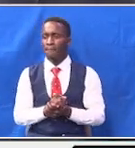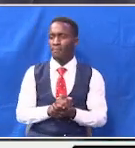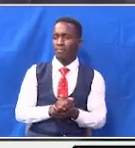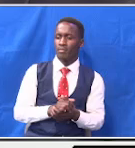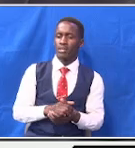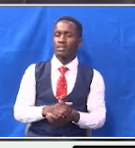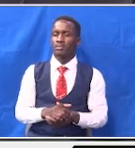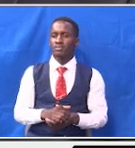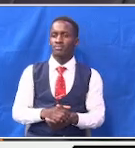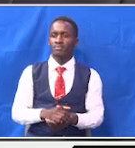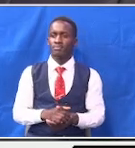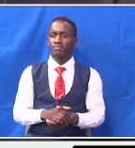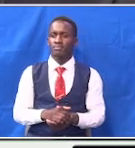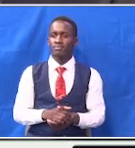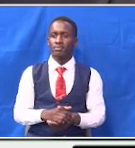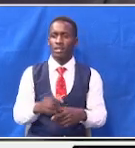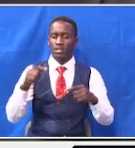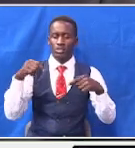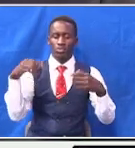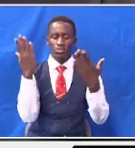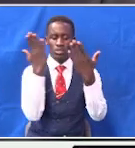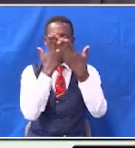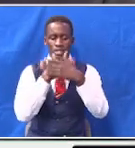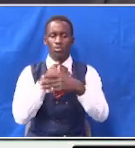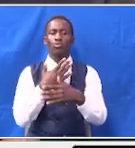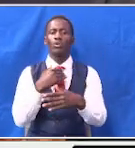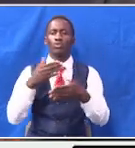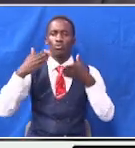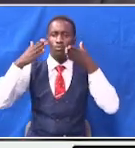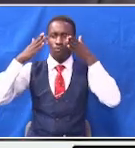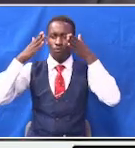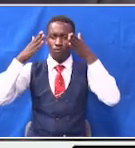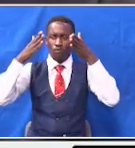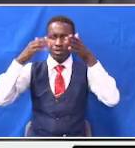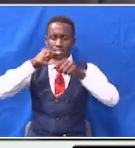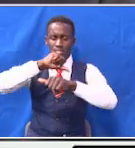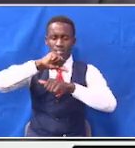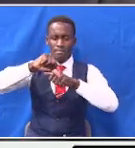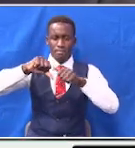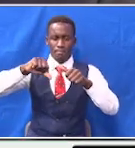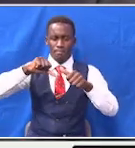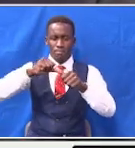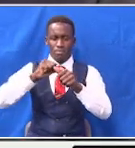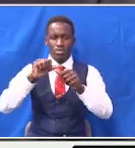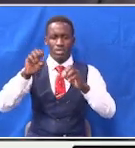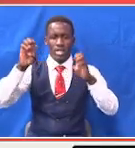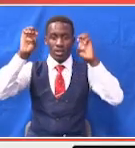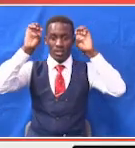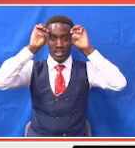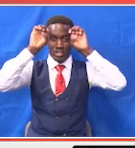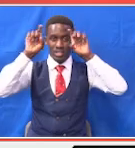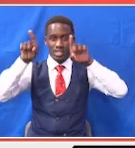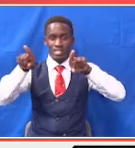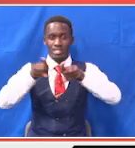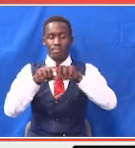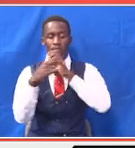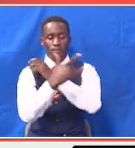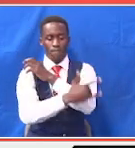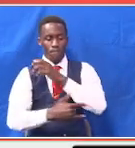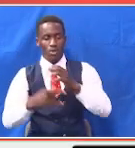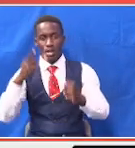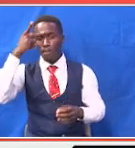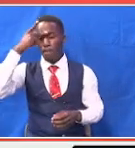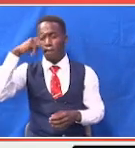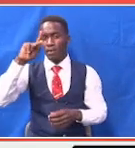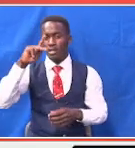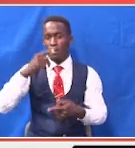Victor, tonight I want to really focus on education and foreign policy, but let me make